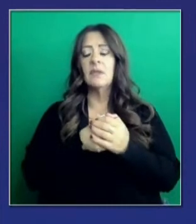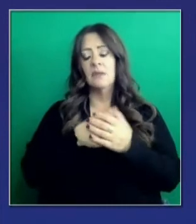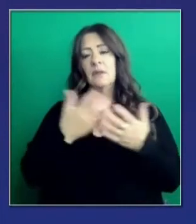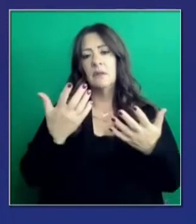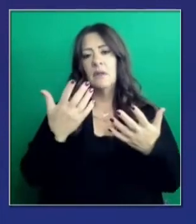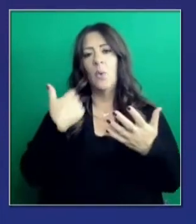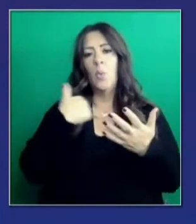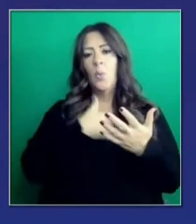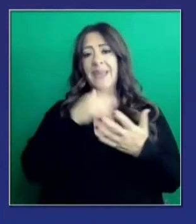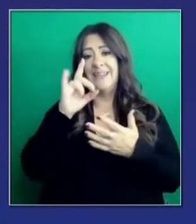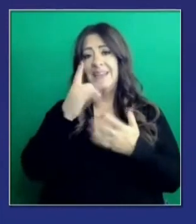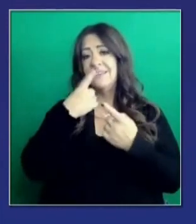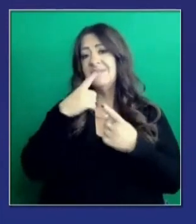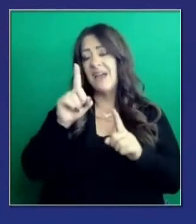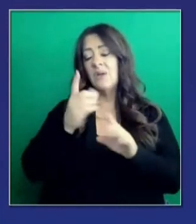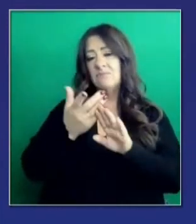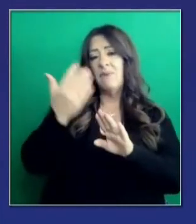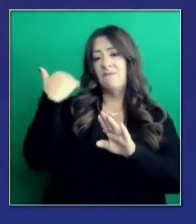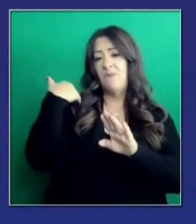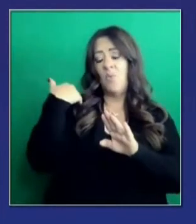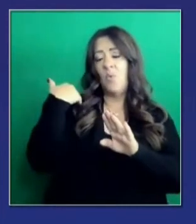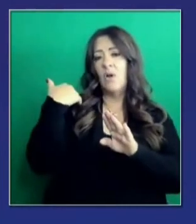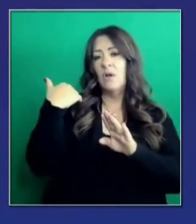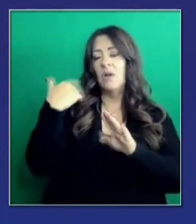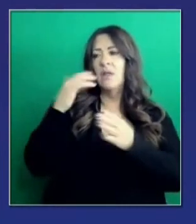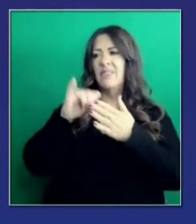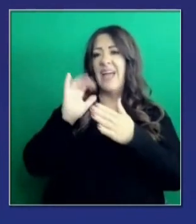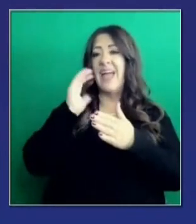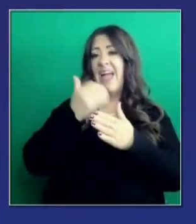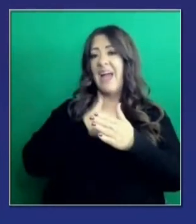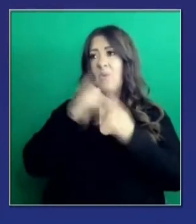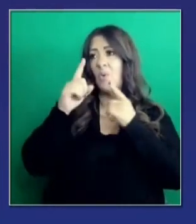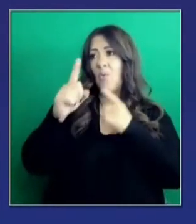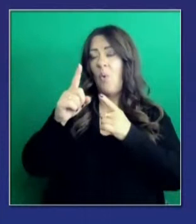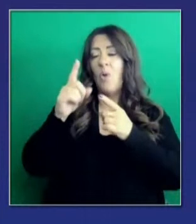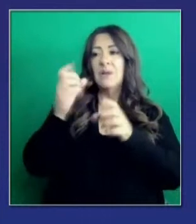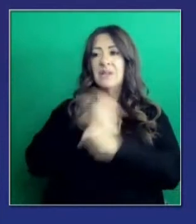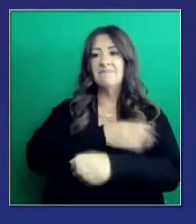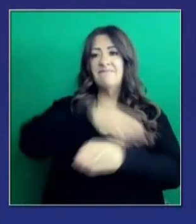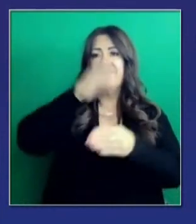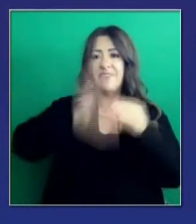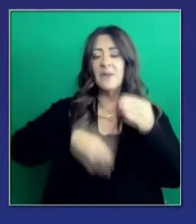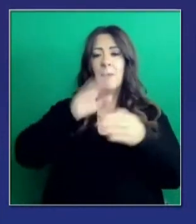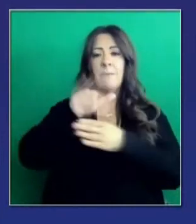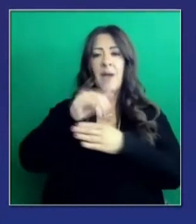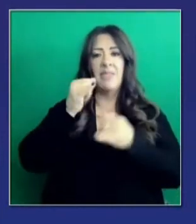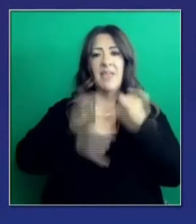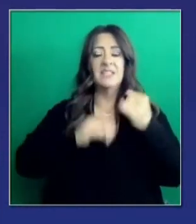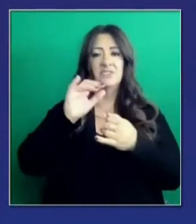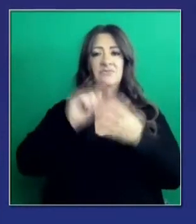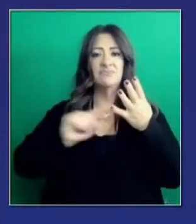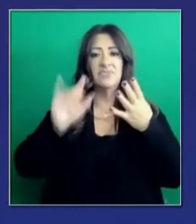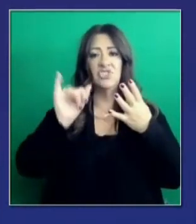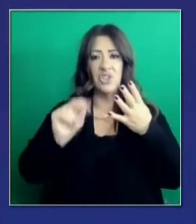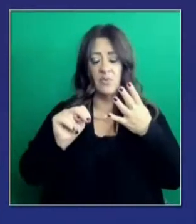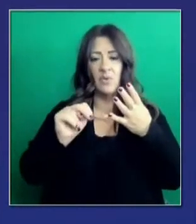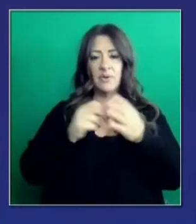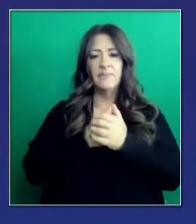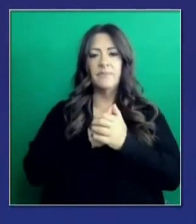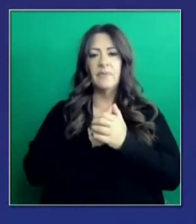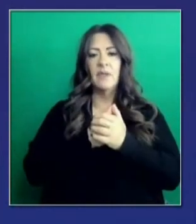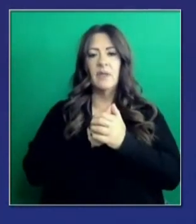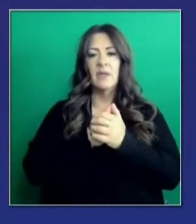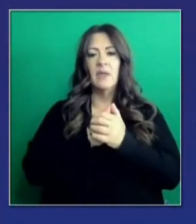few weeks ago that we were going to get it done by the end of January. We have gotten this pilot up, as we noted a few weeks